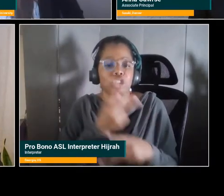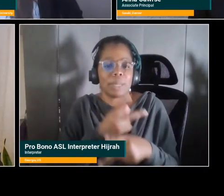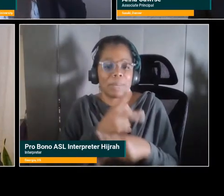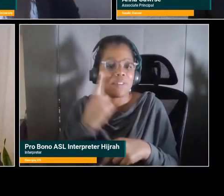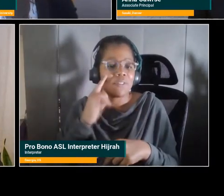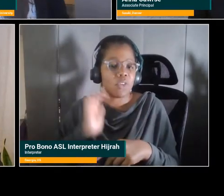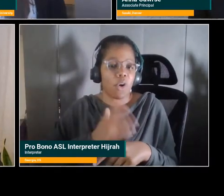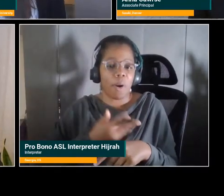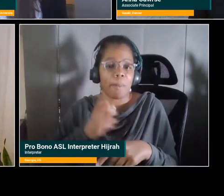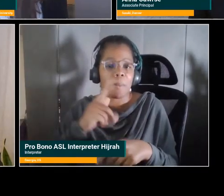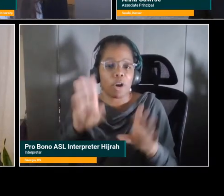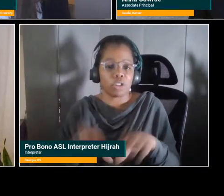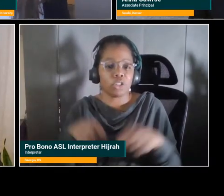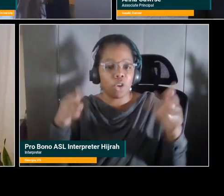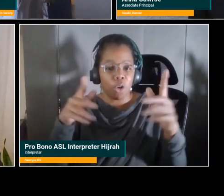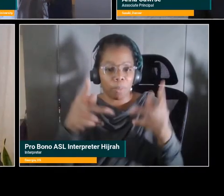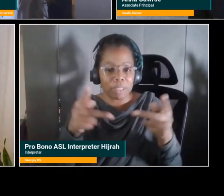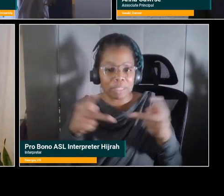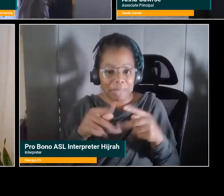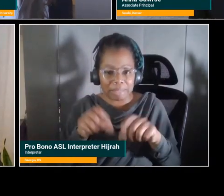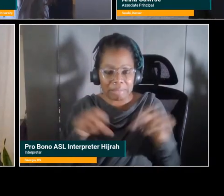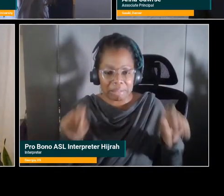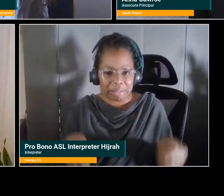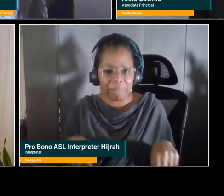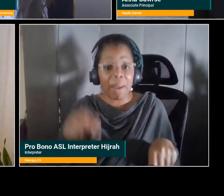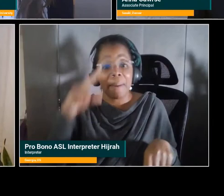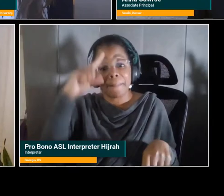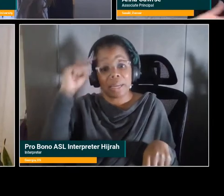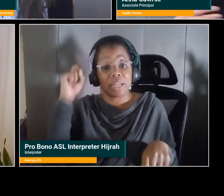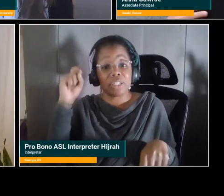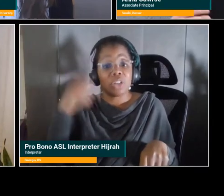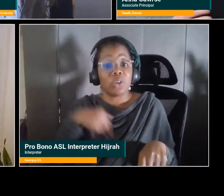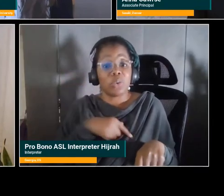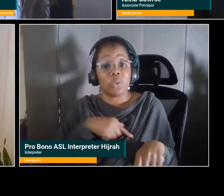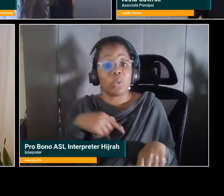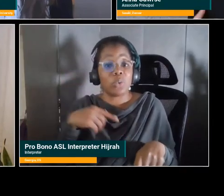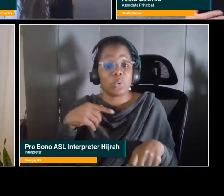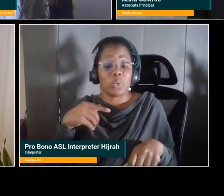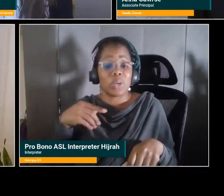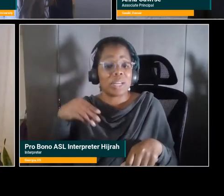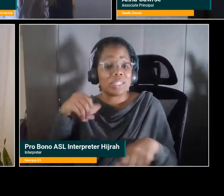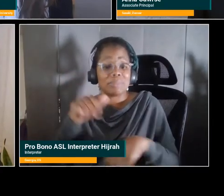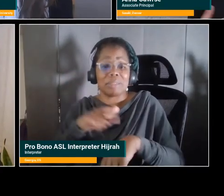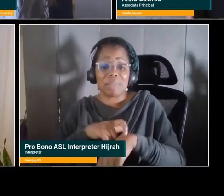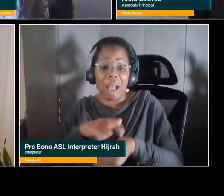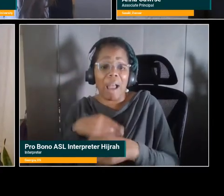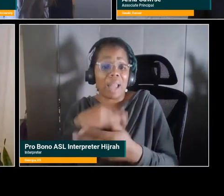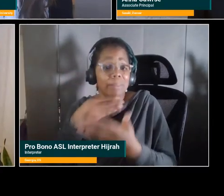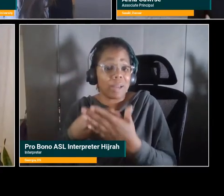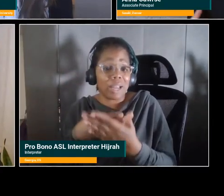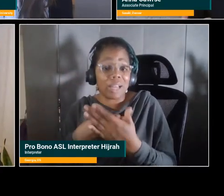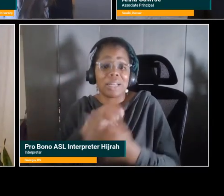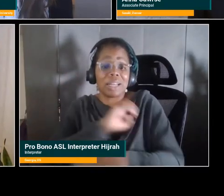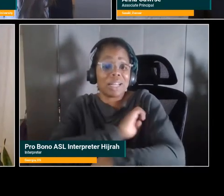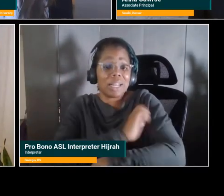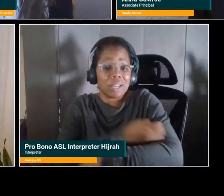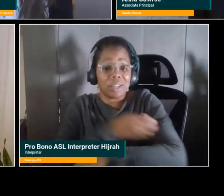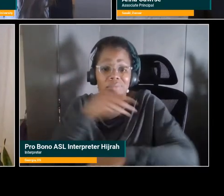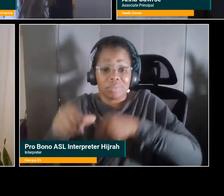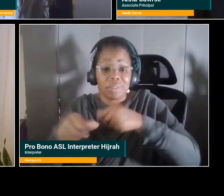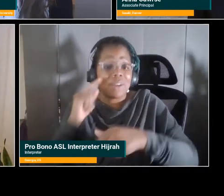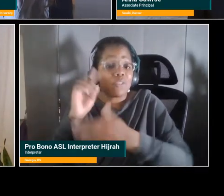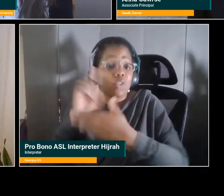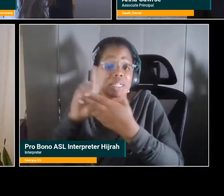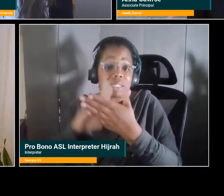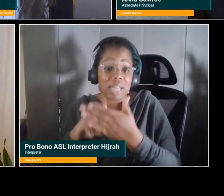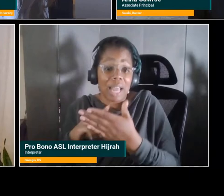parks, open space systems, because we can spend as much time, as much money, as much energy into designing